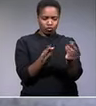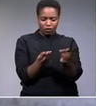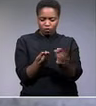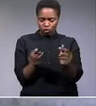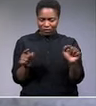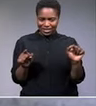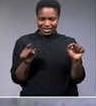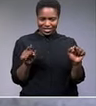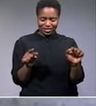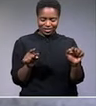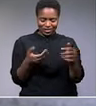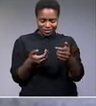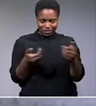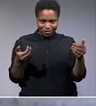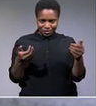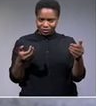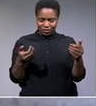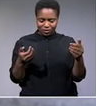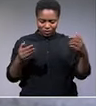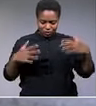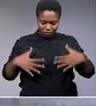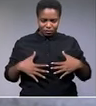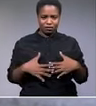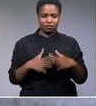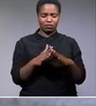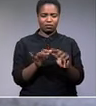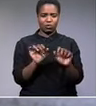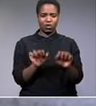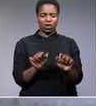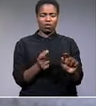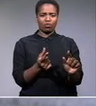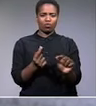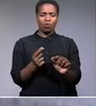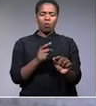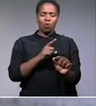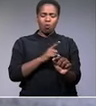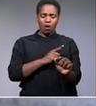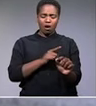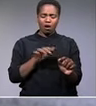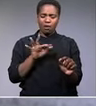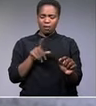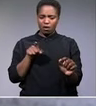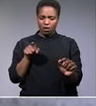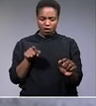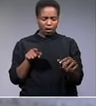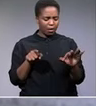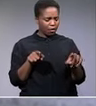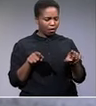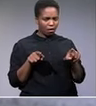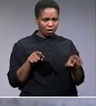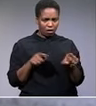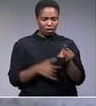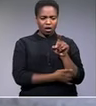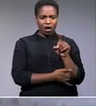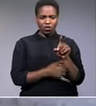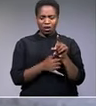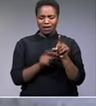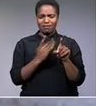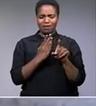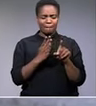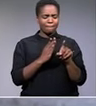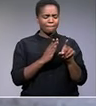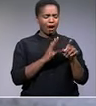put aside divisions and partisan interests so that the Syrian people, especially all those who were forced to leave